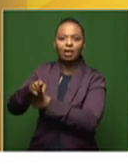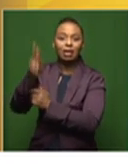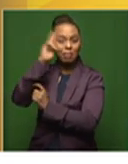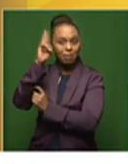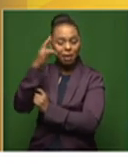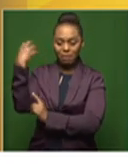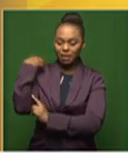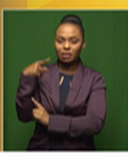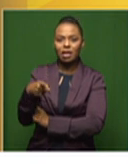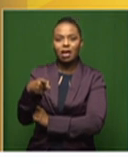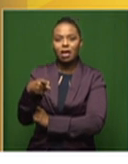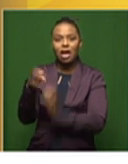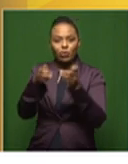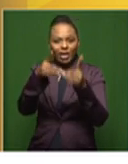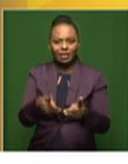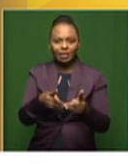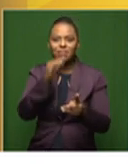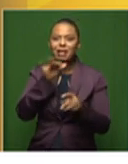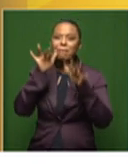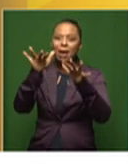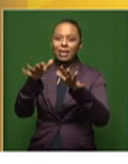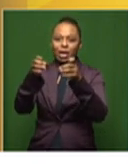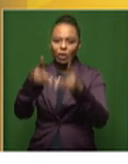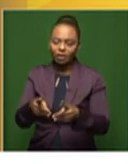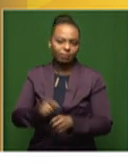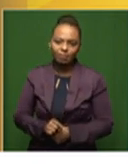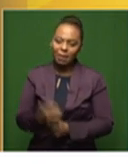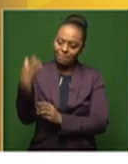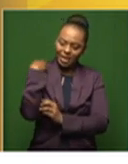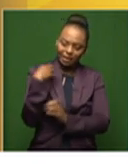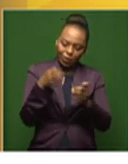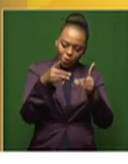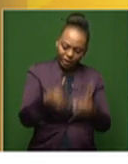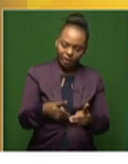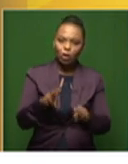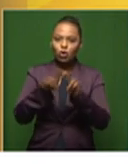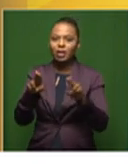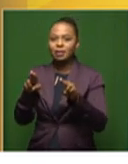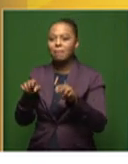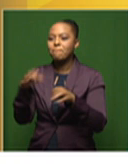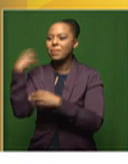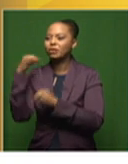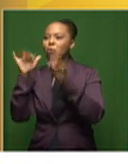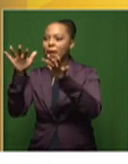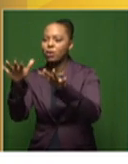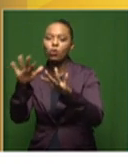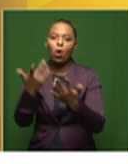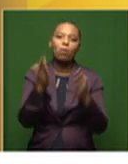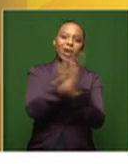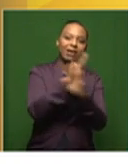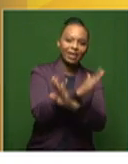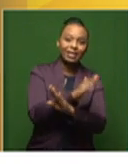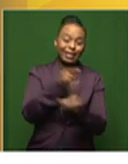Minister of Education is not the Minister of Public Education. He's the Minister of Education, not the Minister of Public or Private. He's the Minister